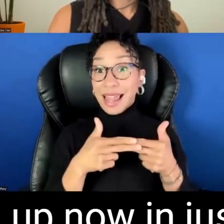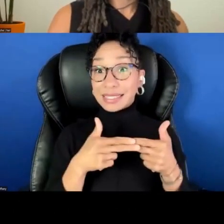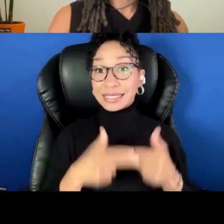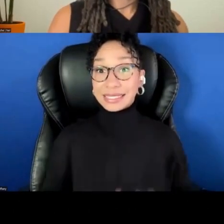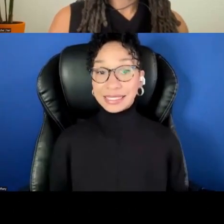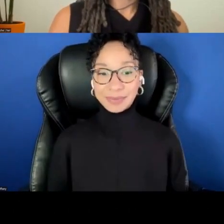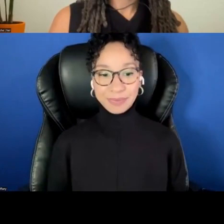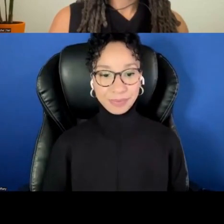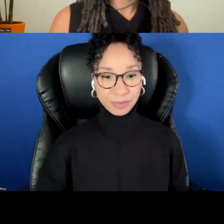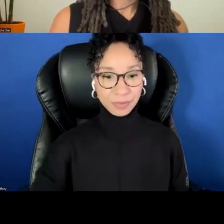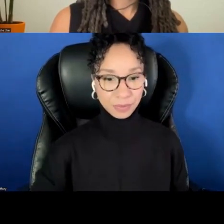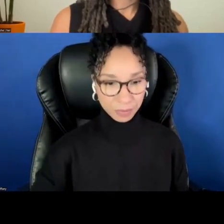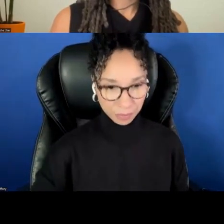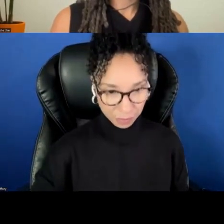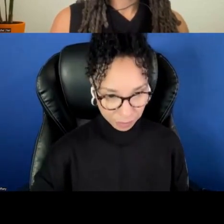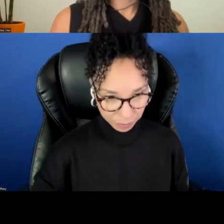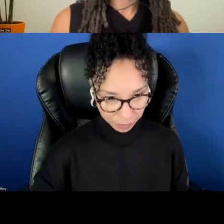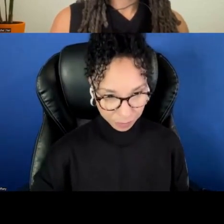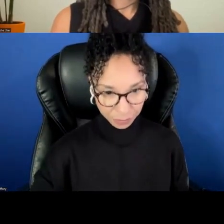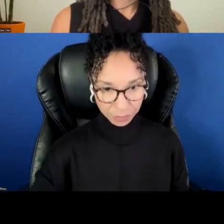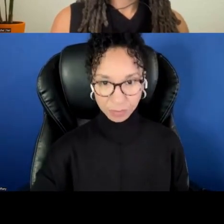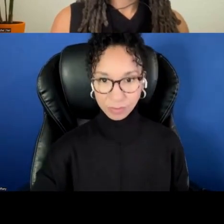moment.